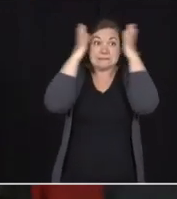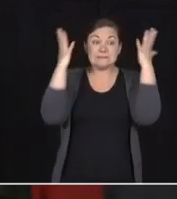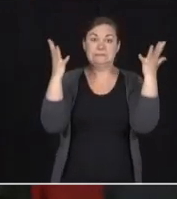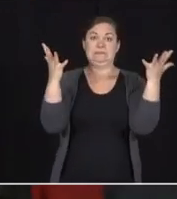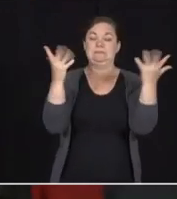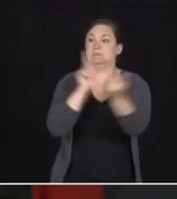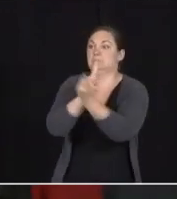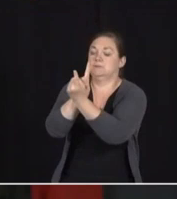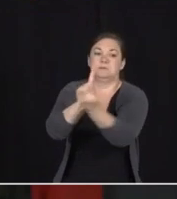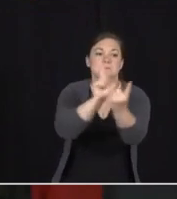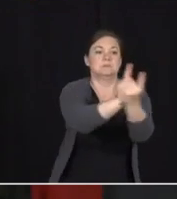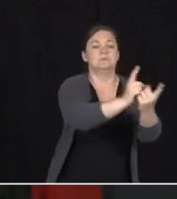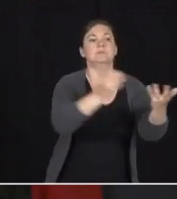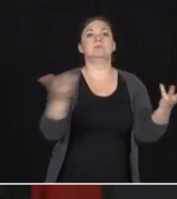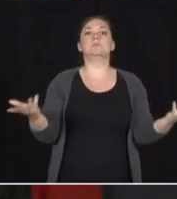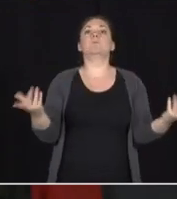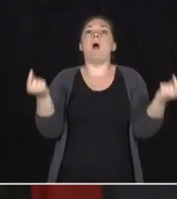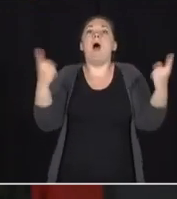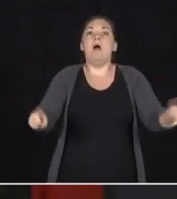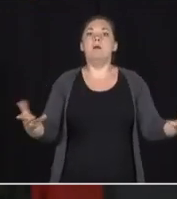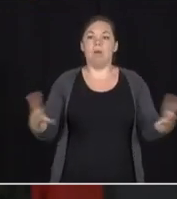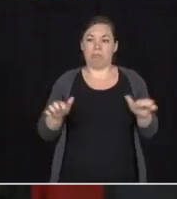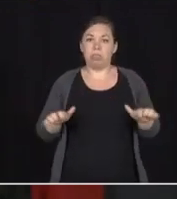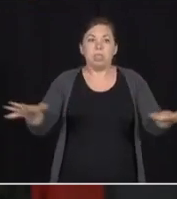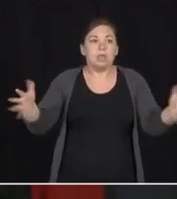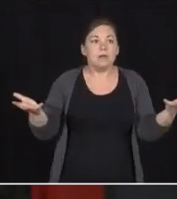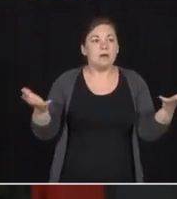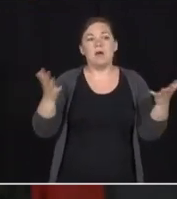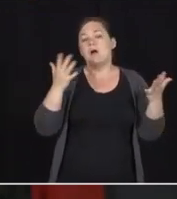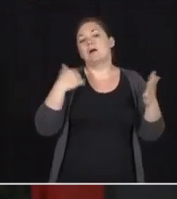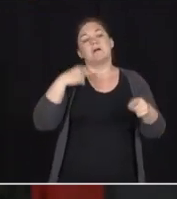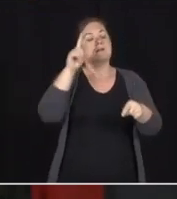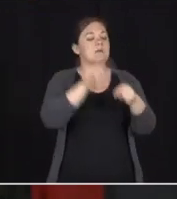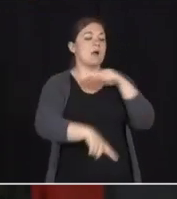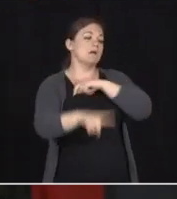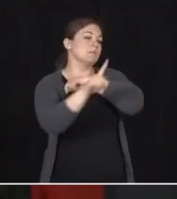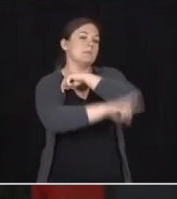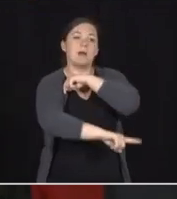But no, I'm not going to punish the rest of the province.